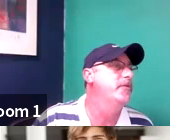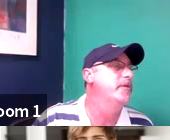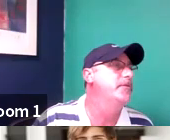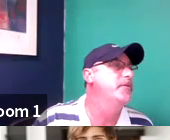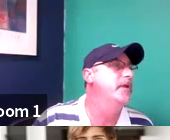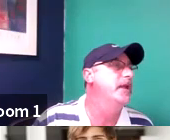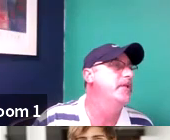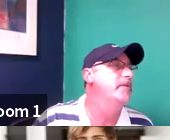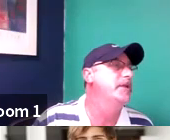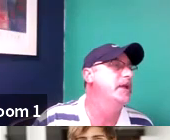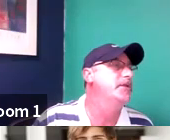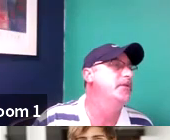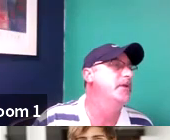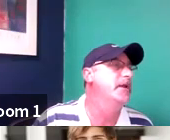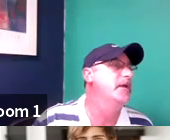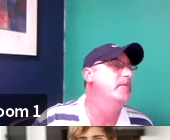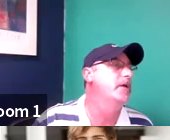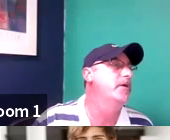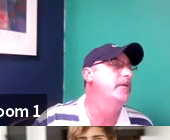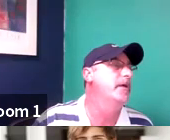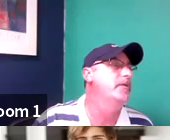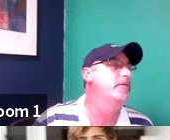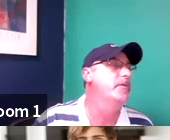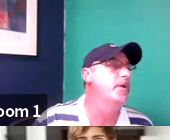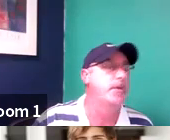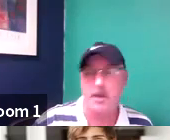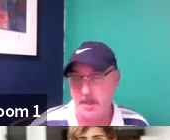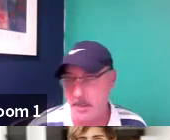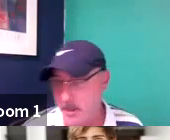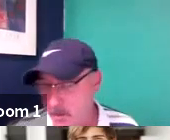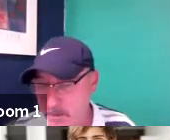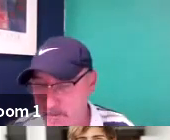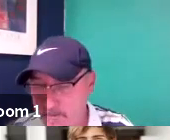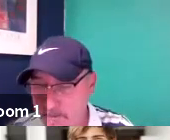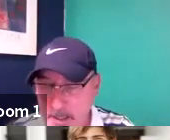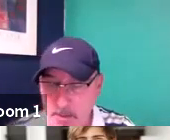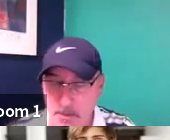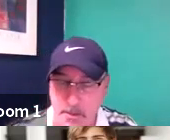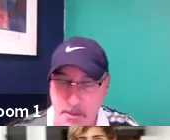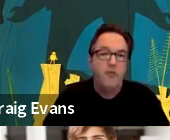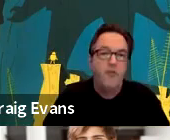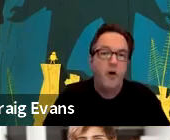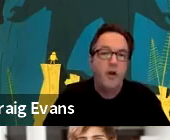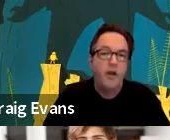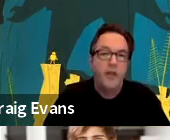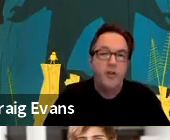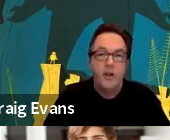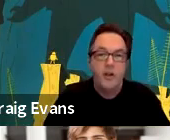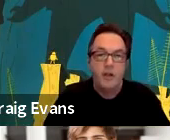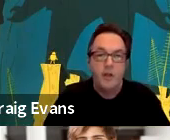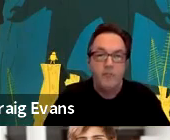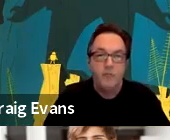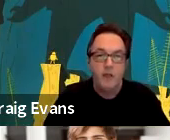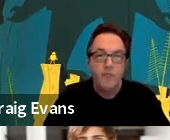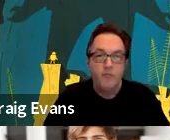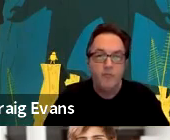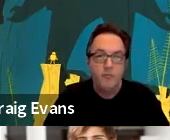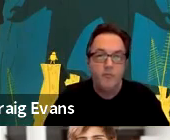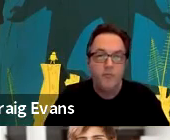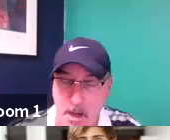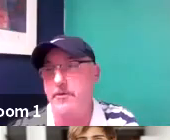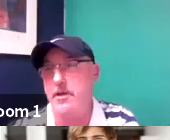Donna and see if she sent out that invitation yet. I'll go get that stuff squared away. Make it a note. Thank you. But yeah, if you So want, yeah, David, Craig, if you want to join us for the start